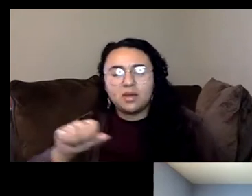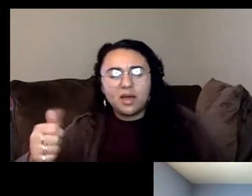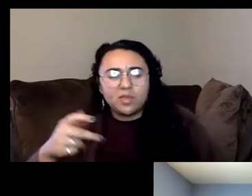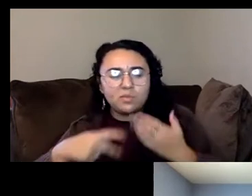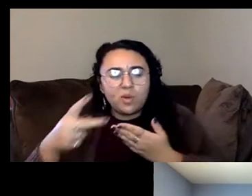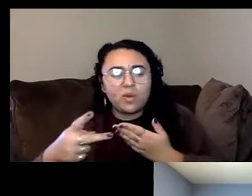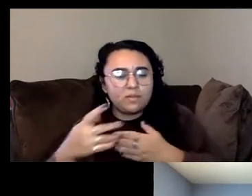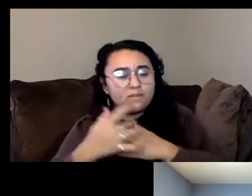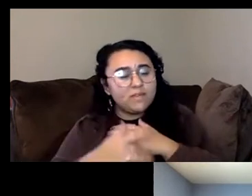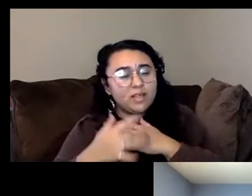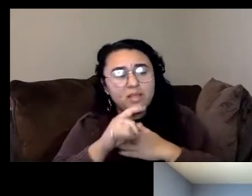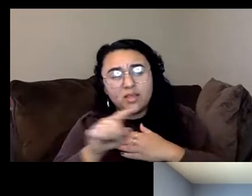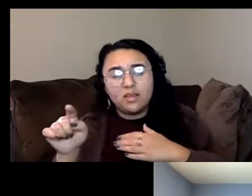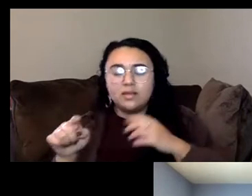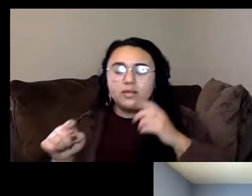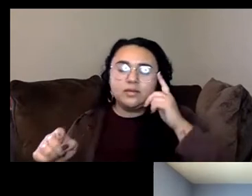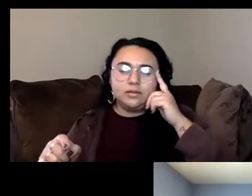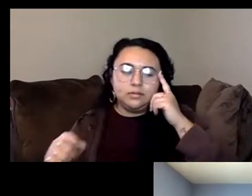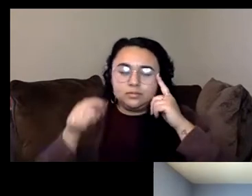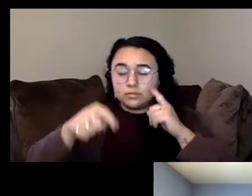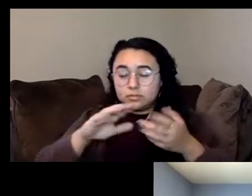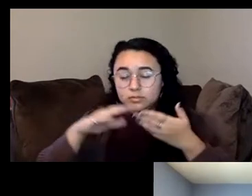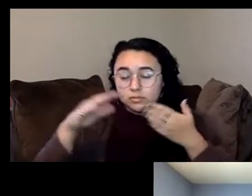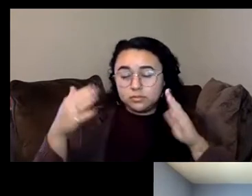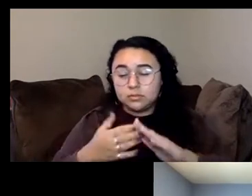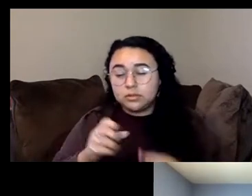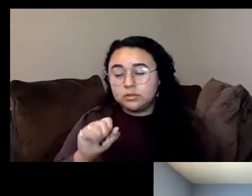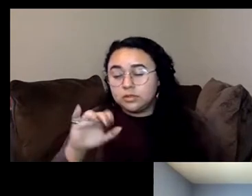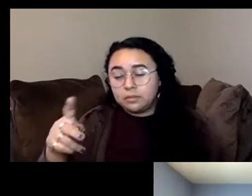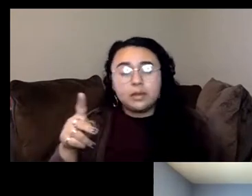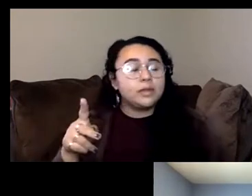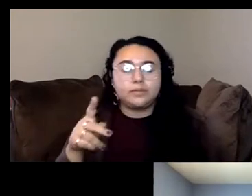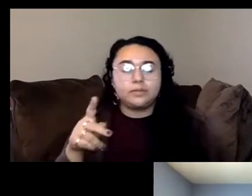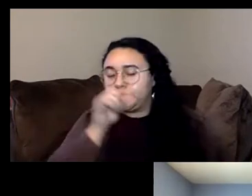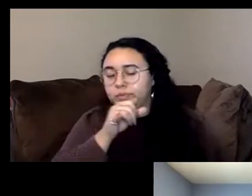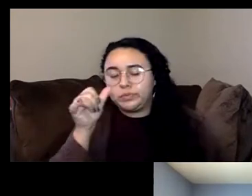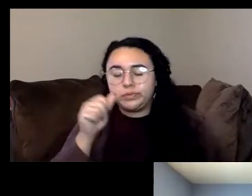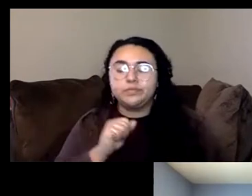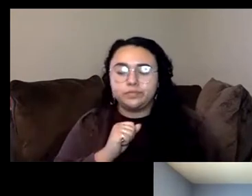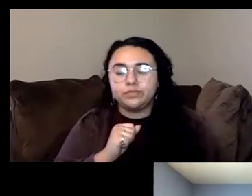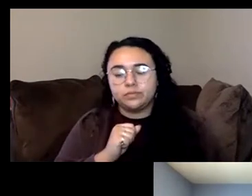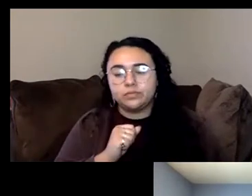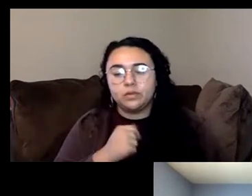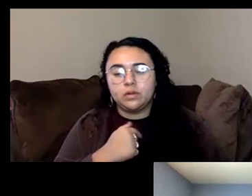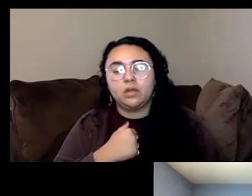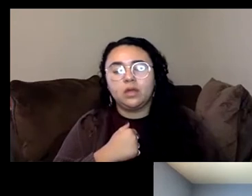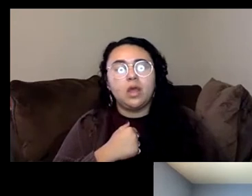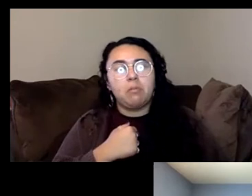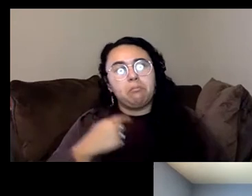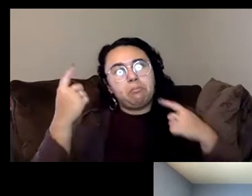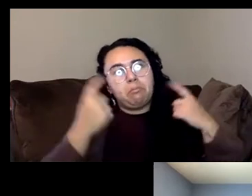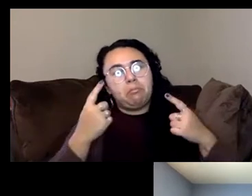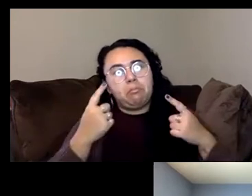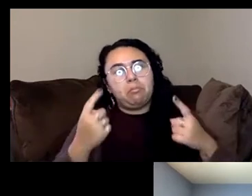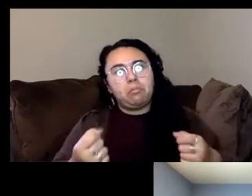When I think about, and then the community that this organization sort of facilitates. So I kind of gave that, in a way that